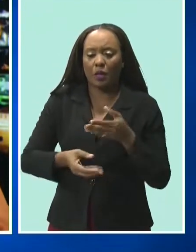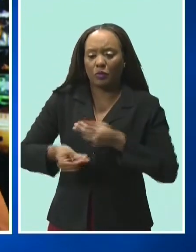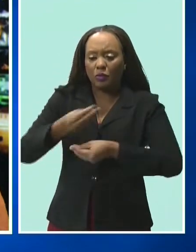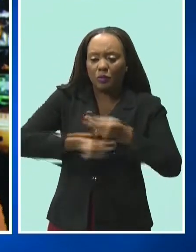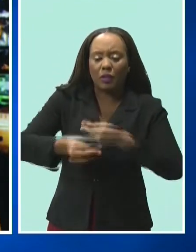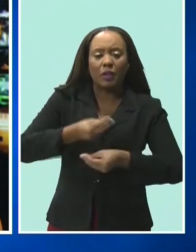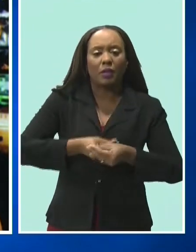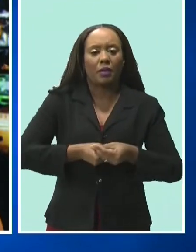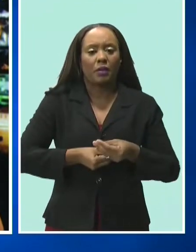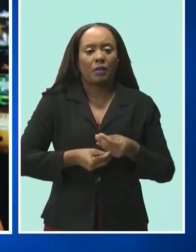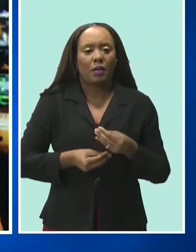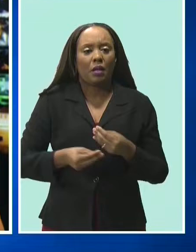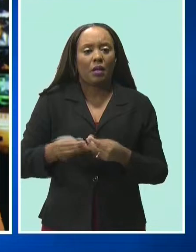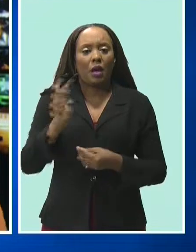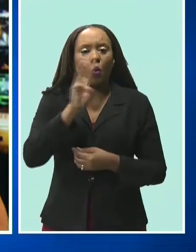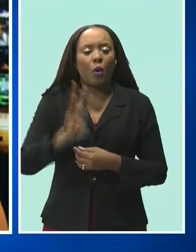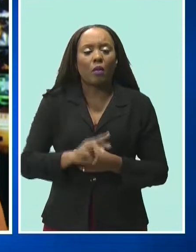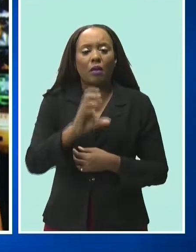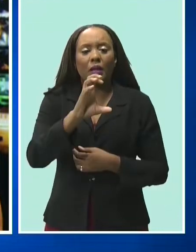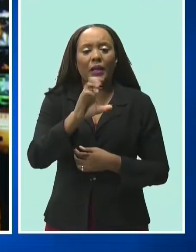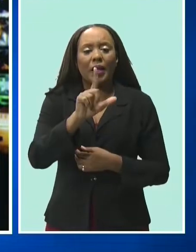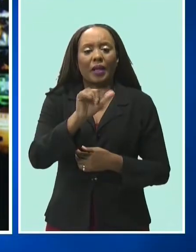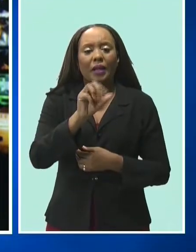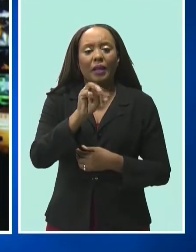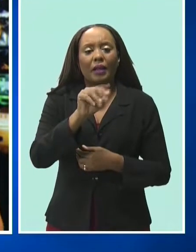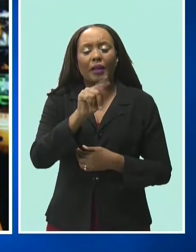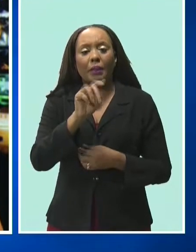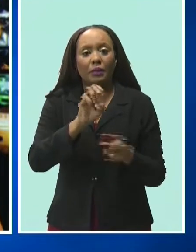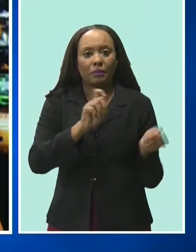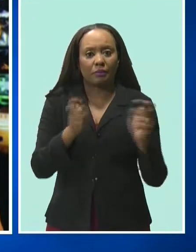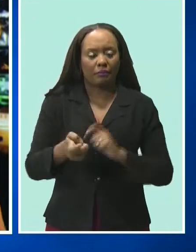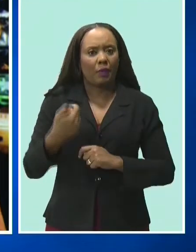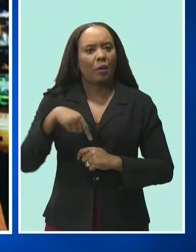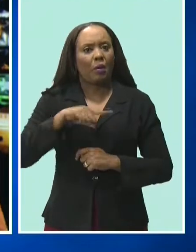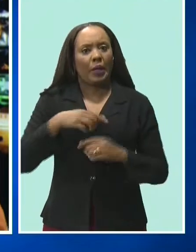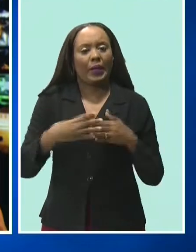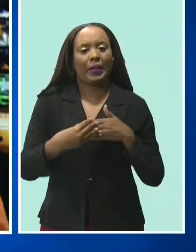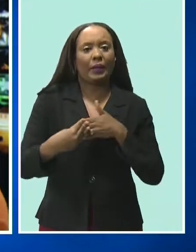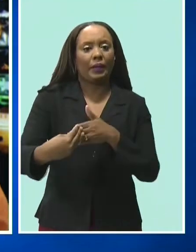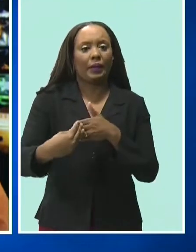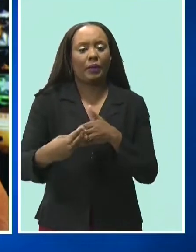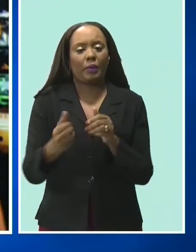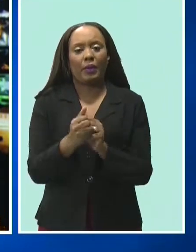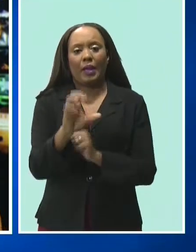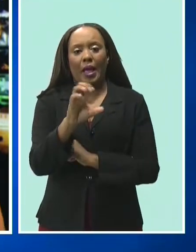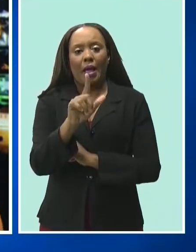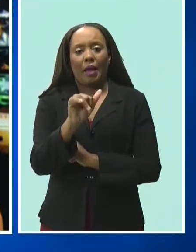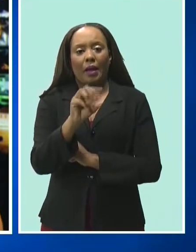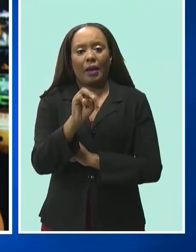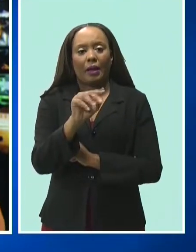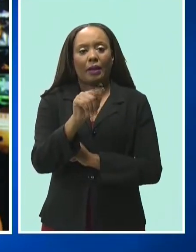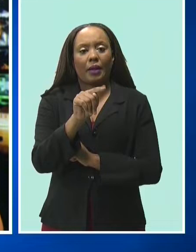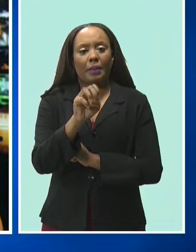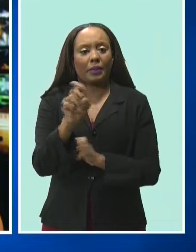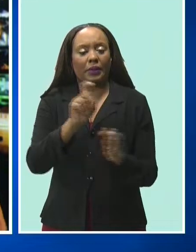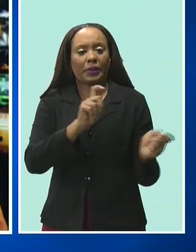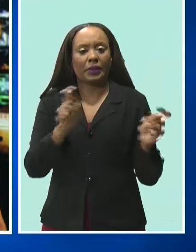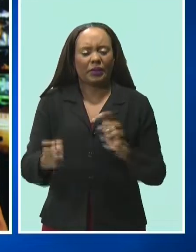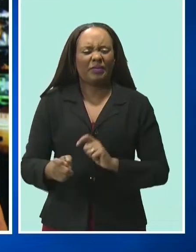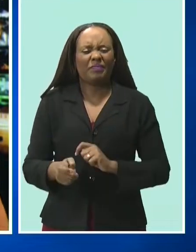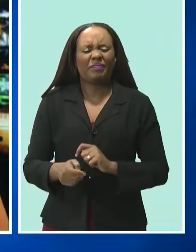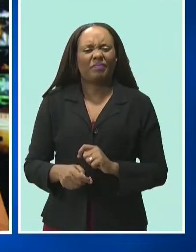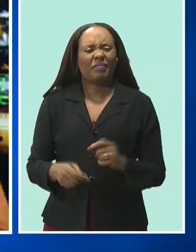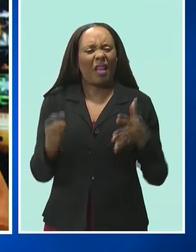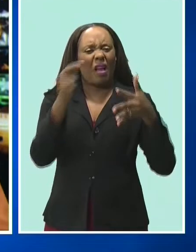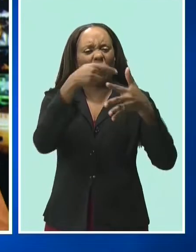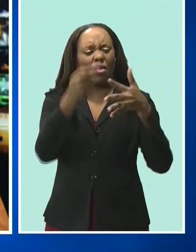We need allies in the developed world. We are on the front line of climate change. So it is those kinds